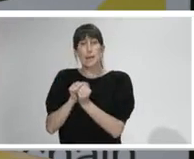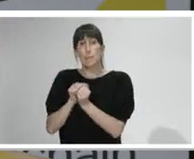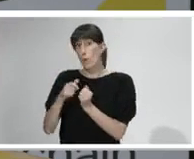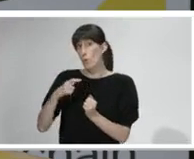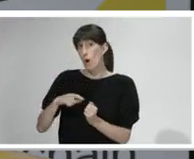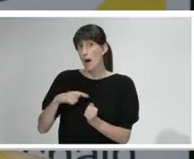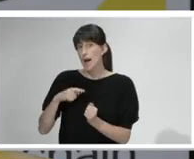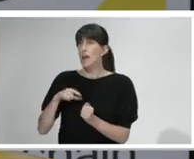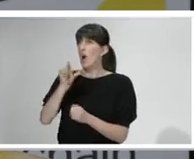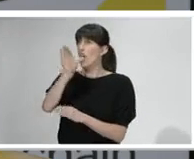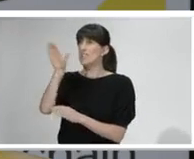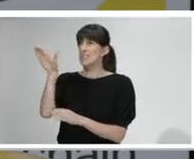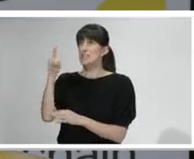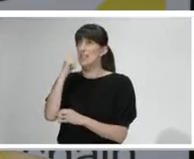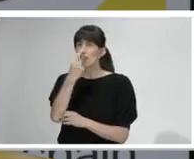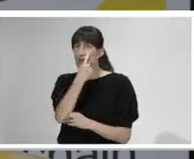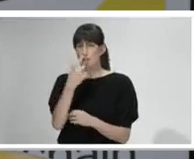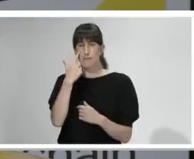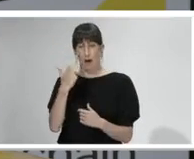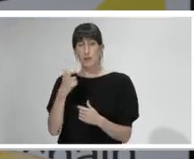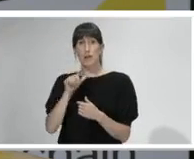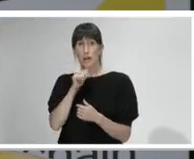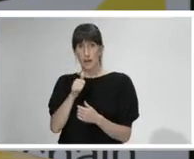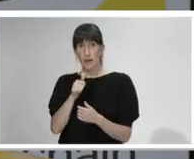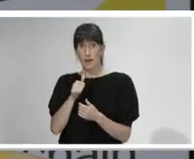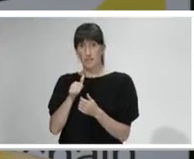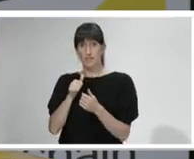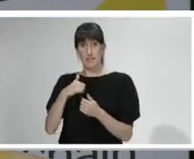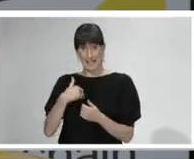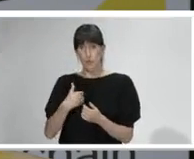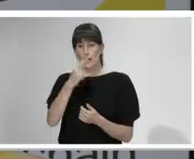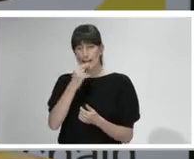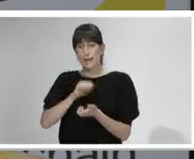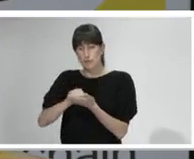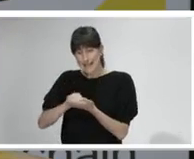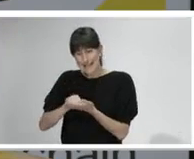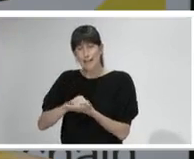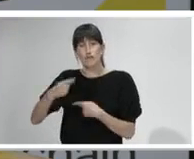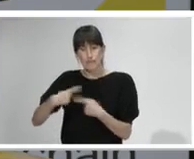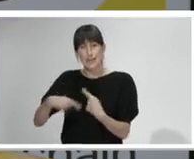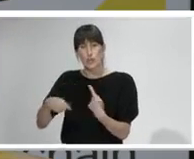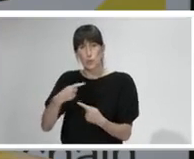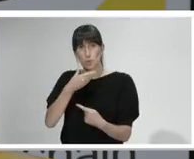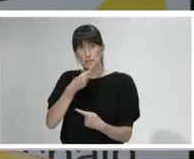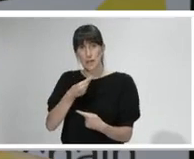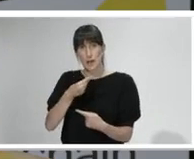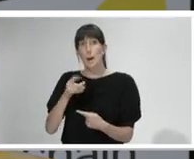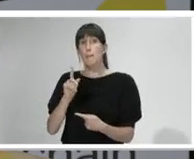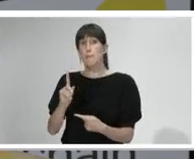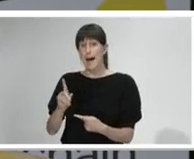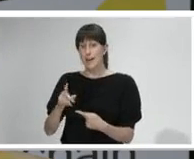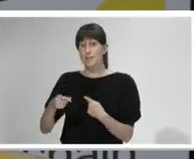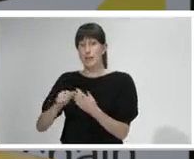can be cleaned and reused if necessary. So they are putting them aside, but there is no reuse of those happening. They have